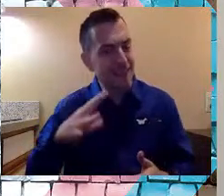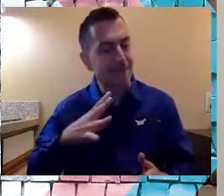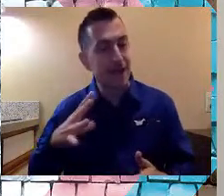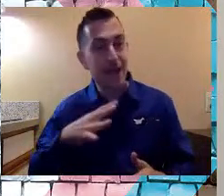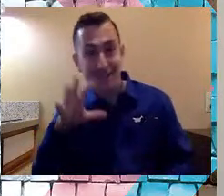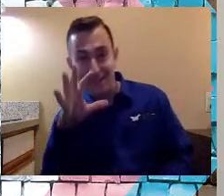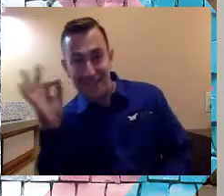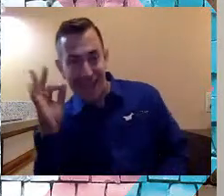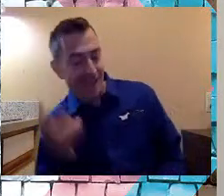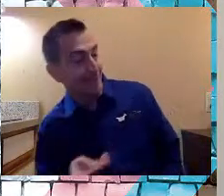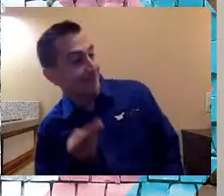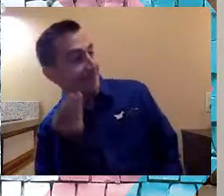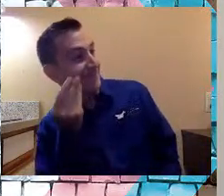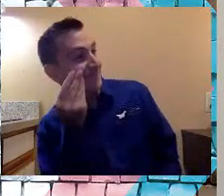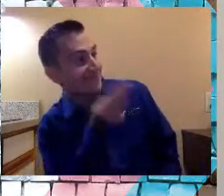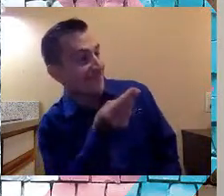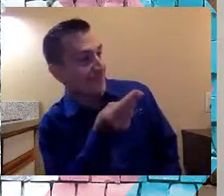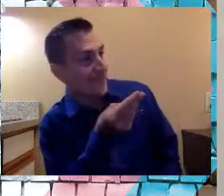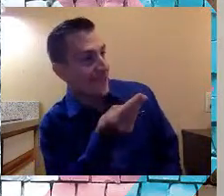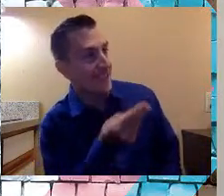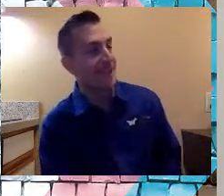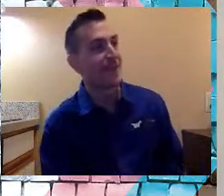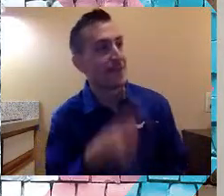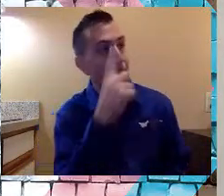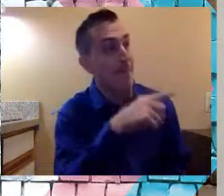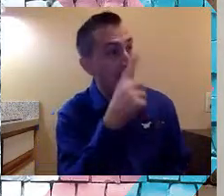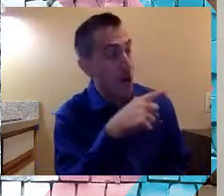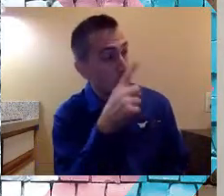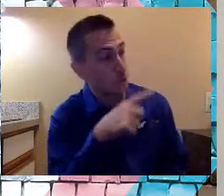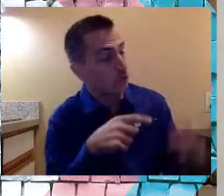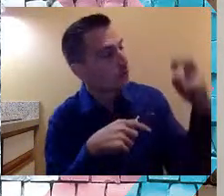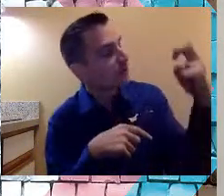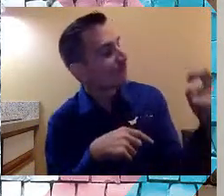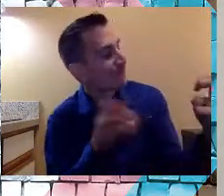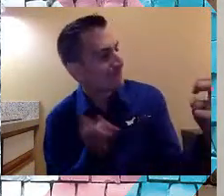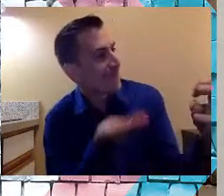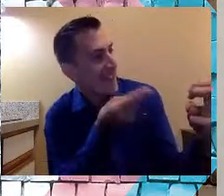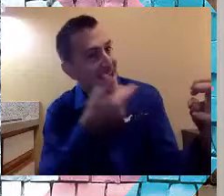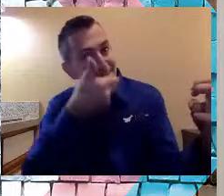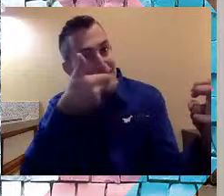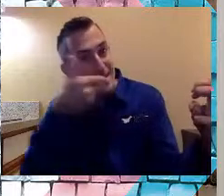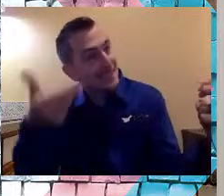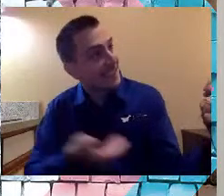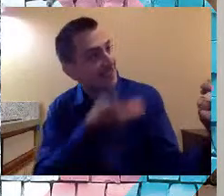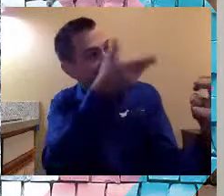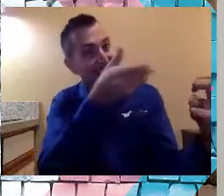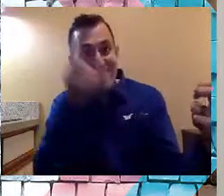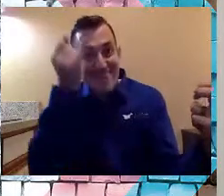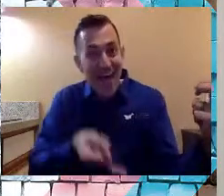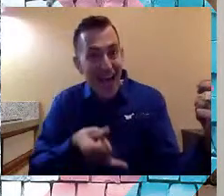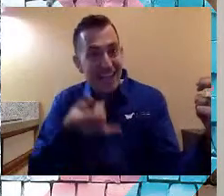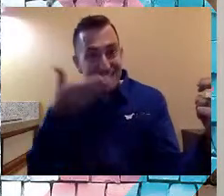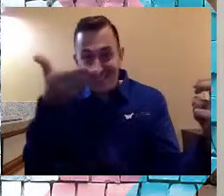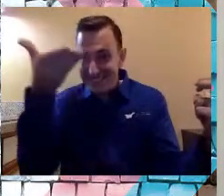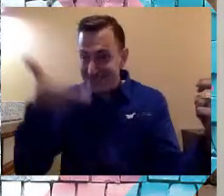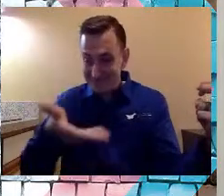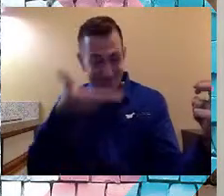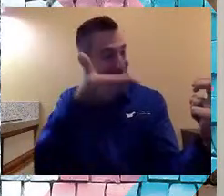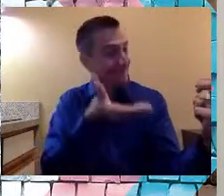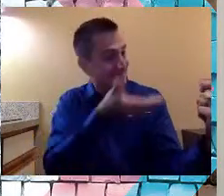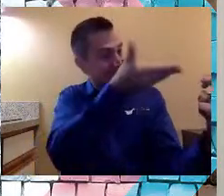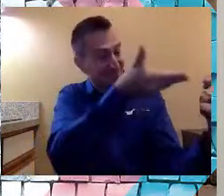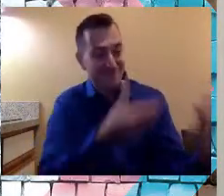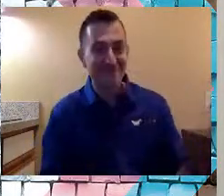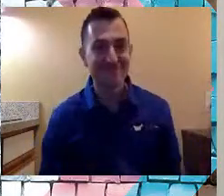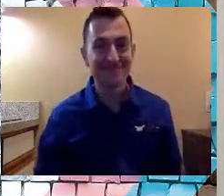giving this mouse a piece of pizza. And it looks like it's the last piece of pizza. That's very nice.